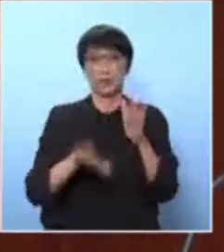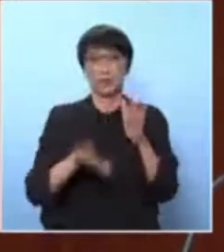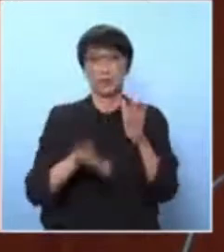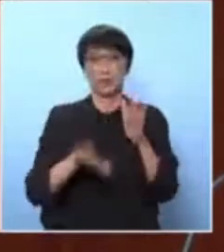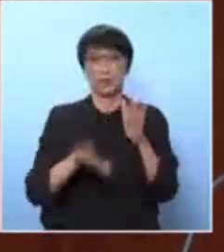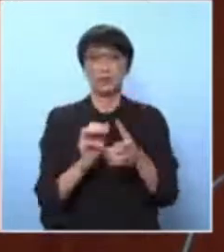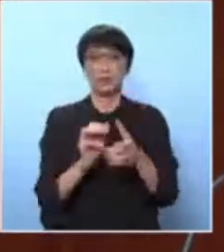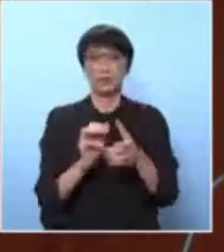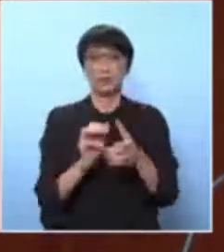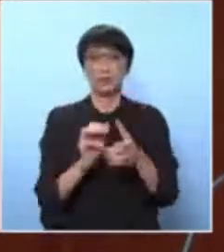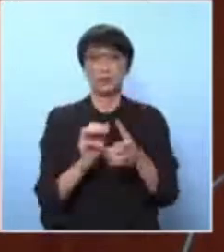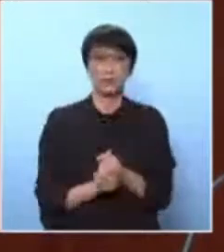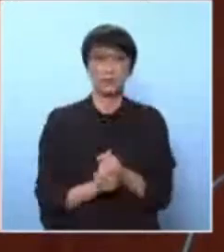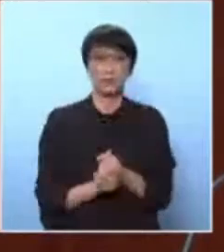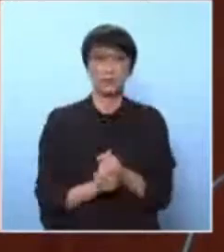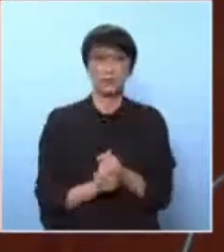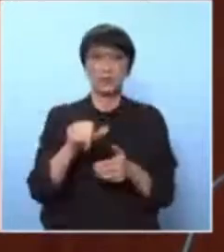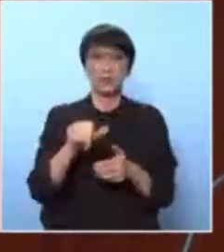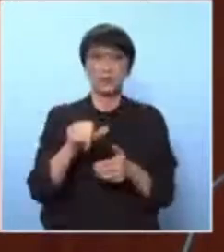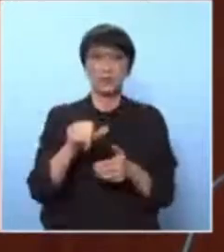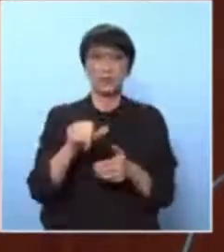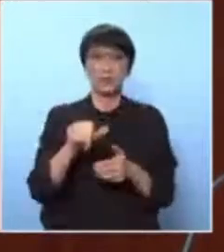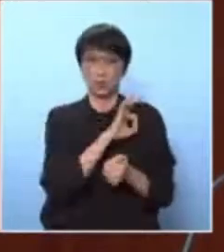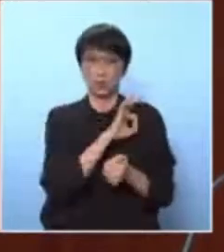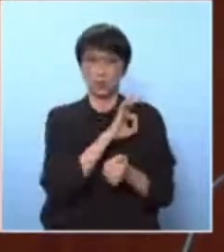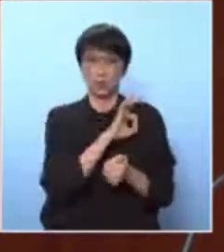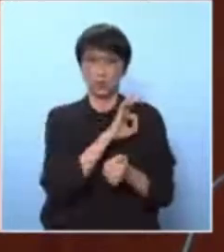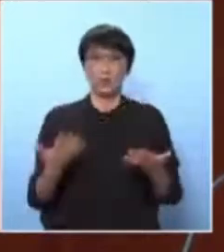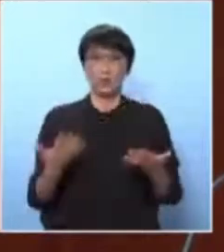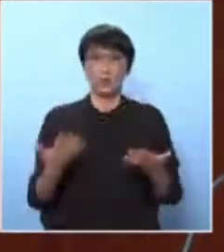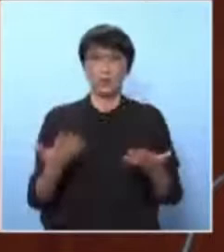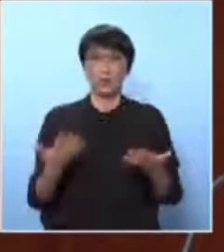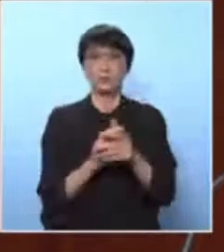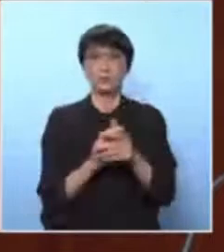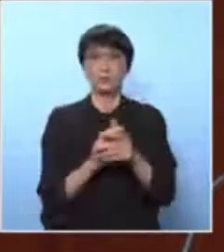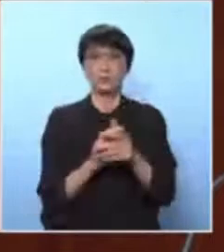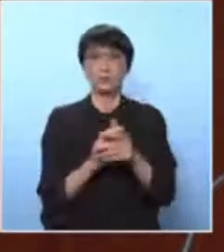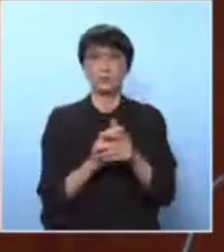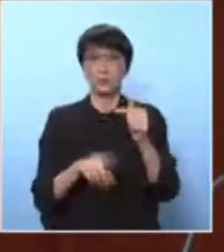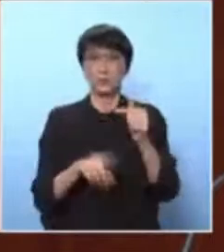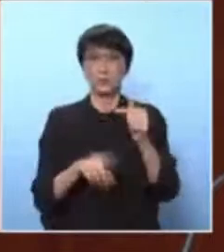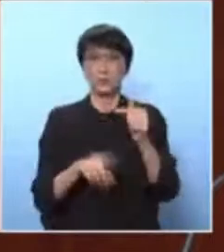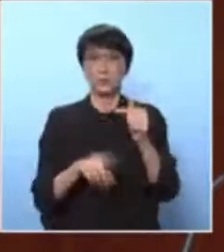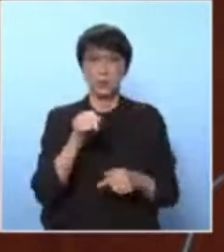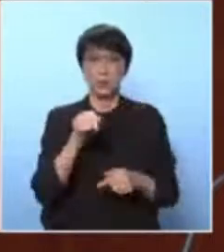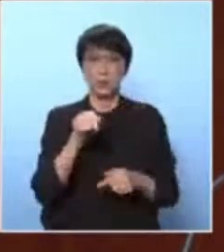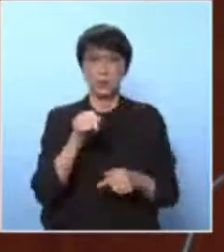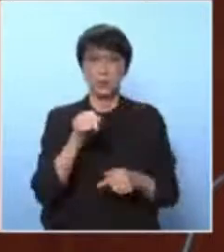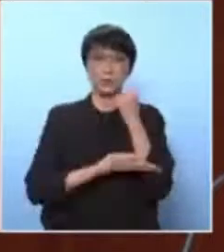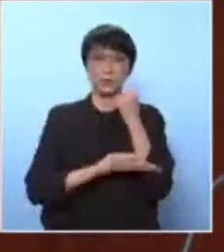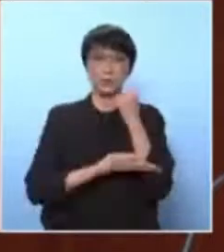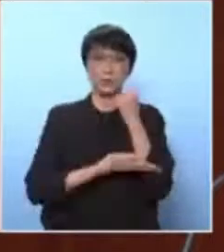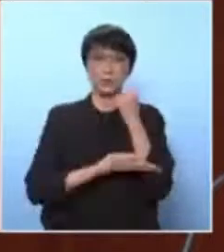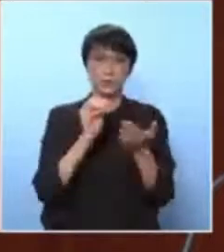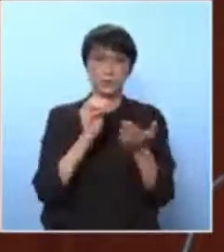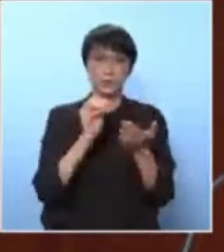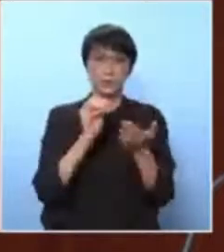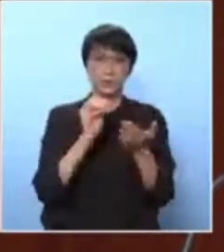Wage Commission will submit a report by the end of this month on how to enhance the review mechanism of the statutory minimum